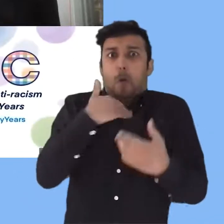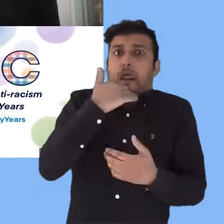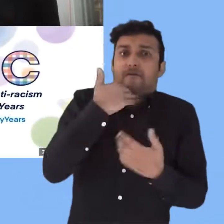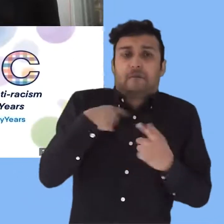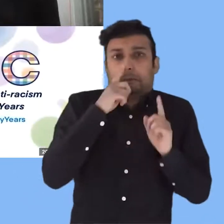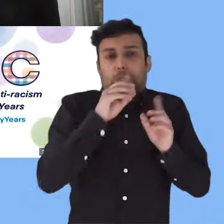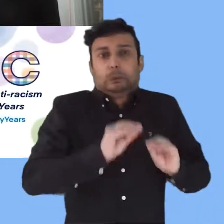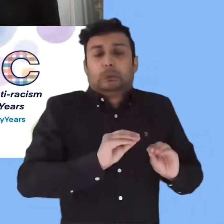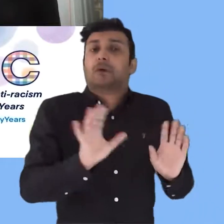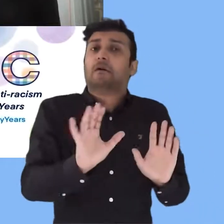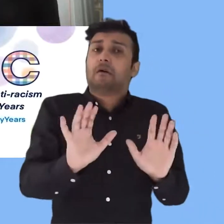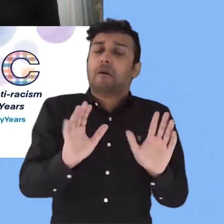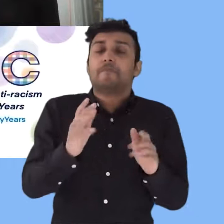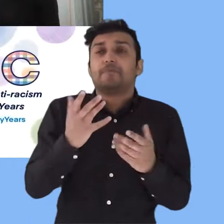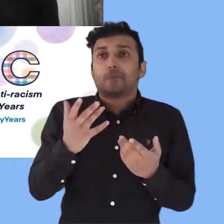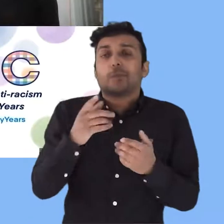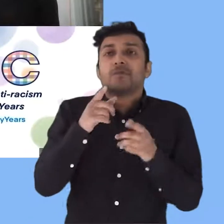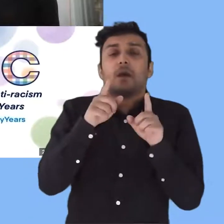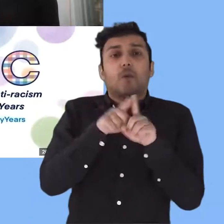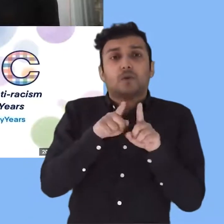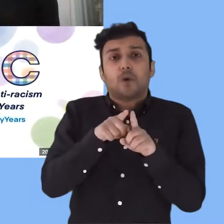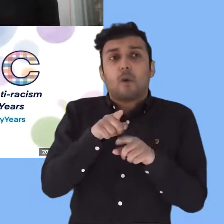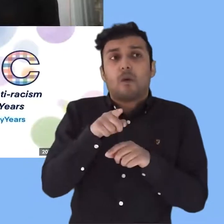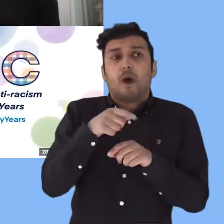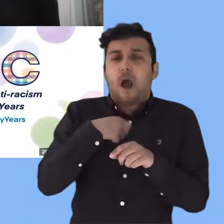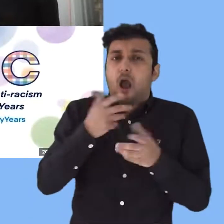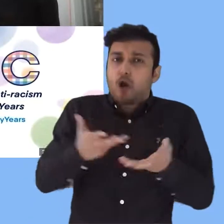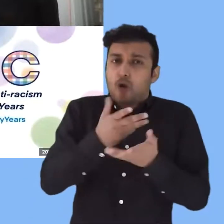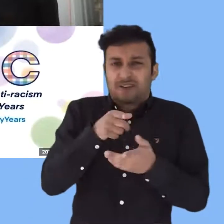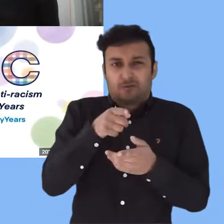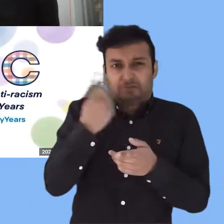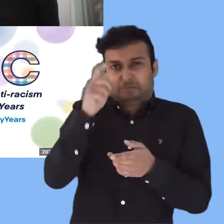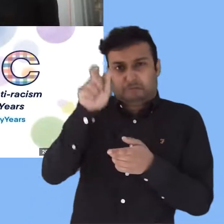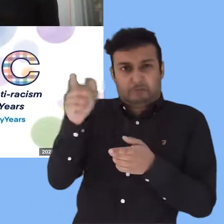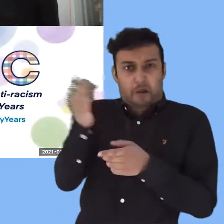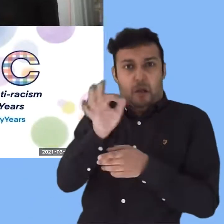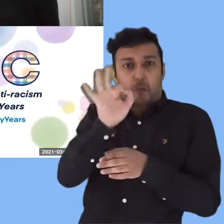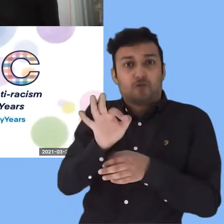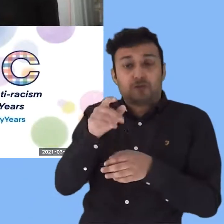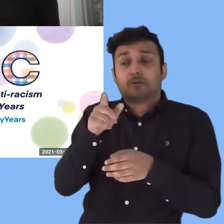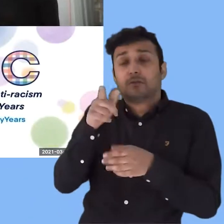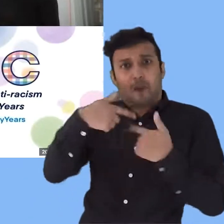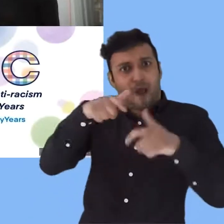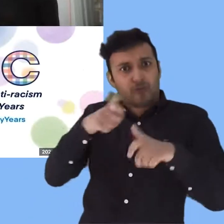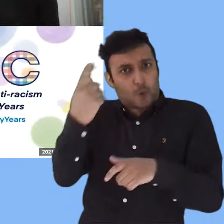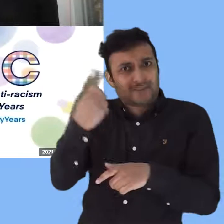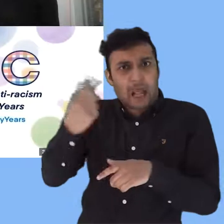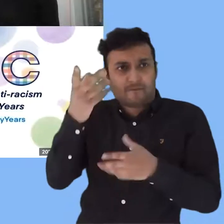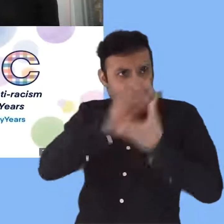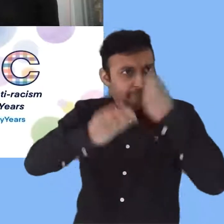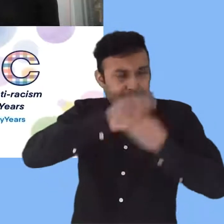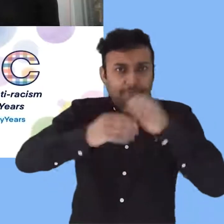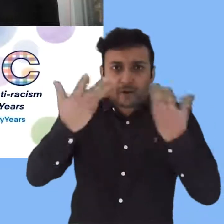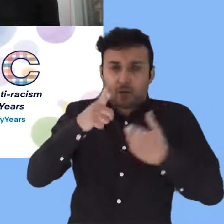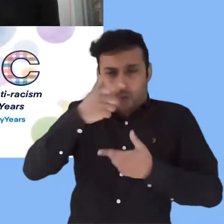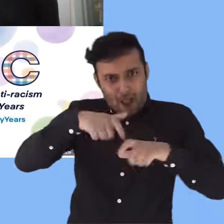to carry on learning about your own anti-racism journey, but also learn from people who are going to teach you about anti-racism in the early years. How